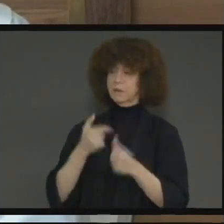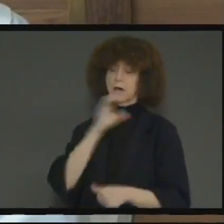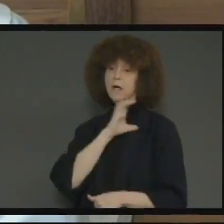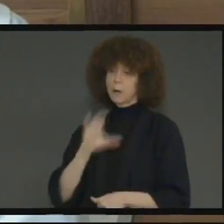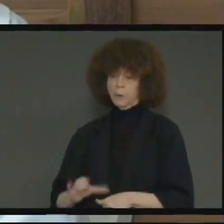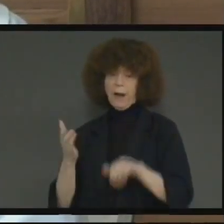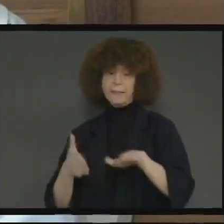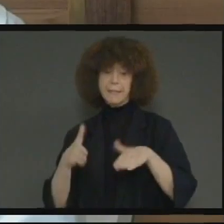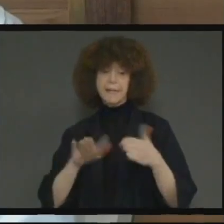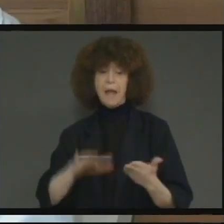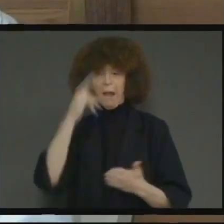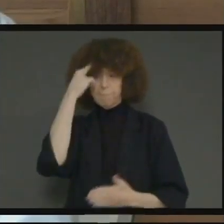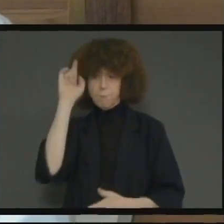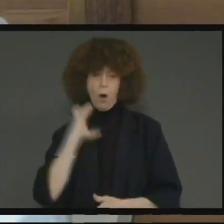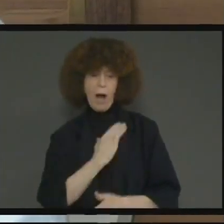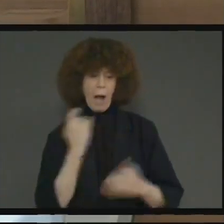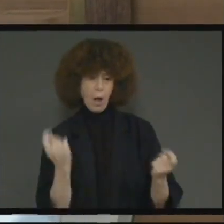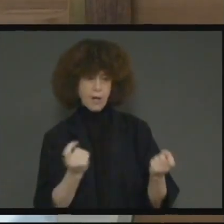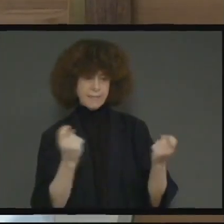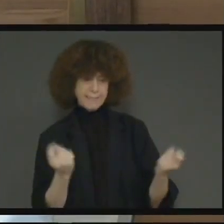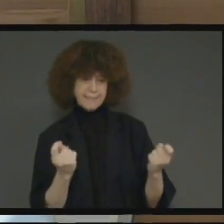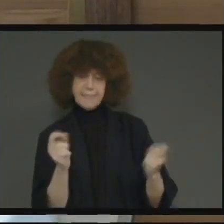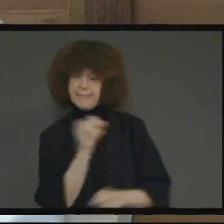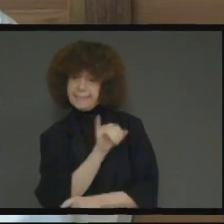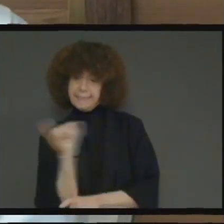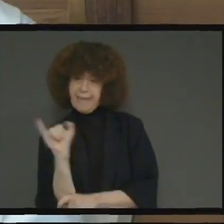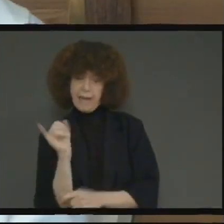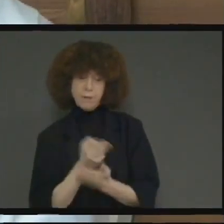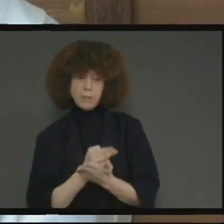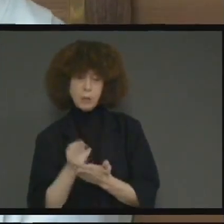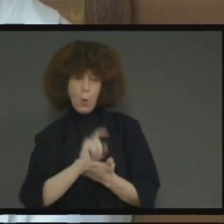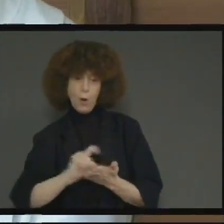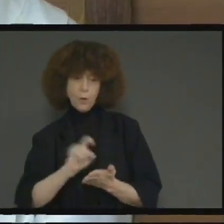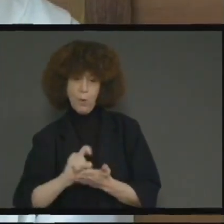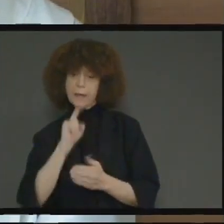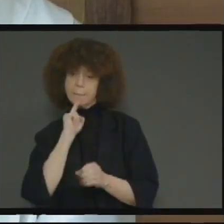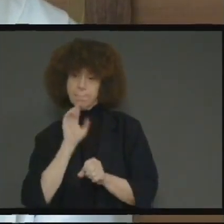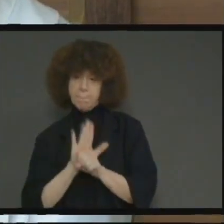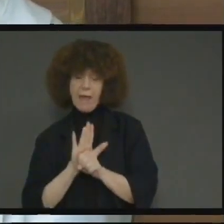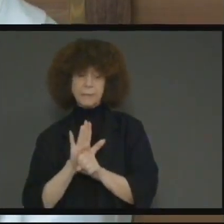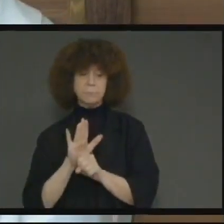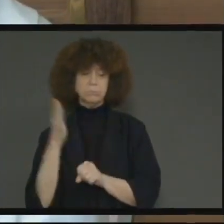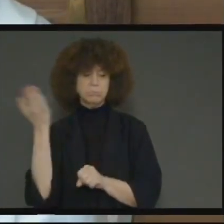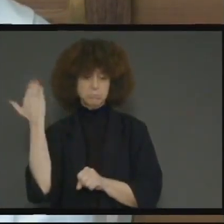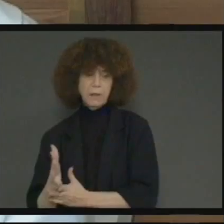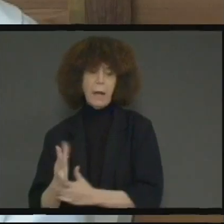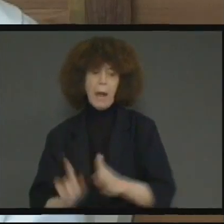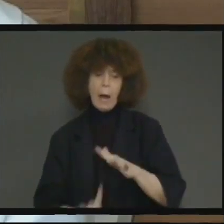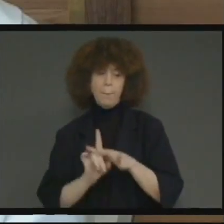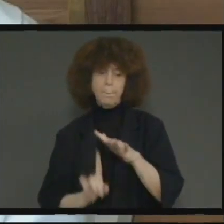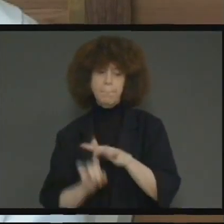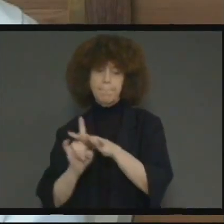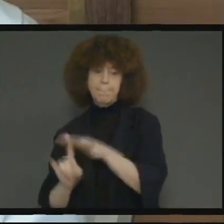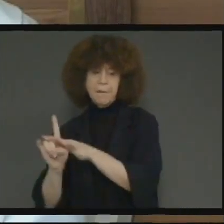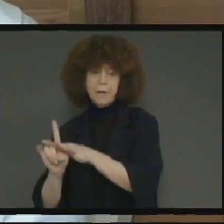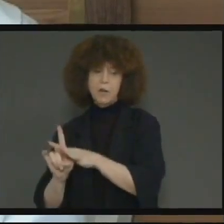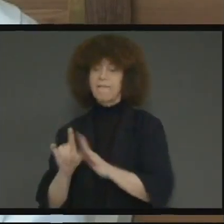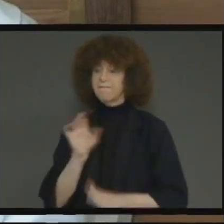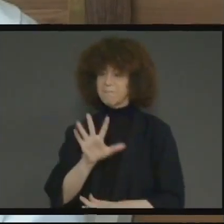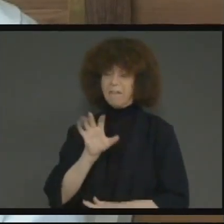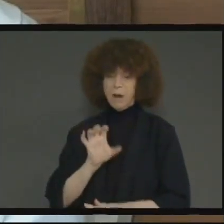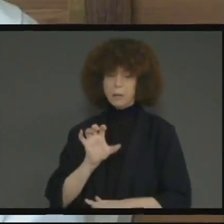he gives the power to become children of God, and bestows on them the Holy Spirit. May the Lord, who has begun this good work